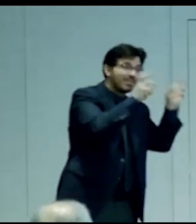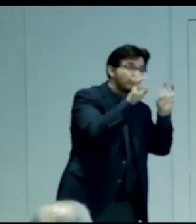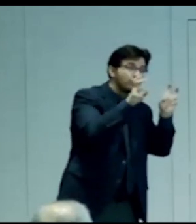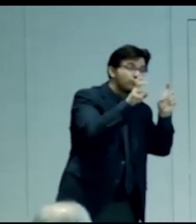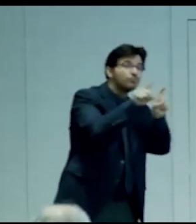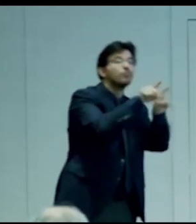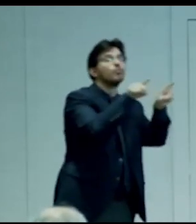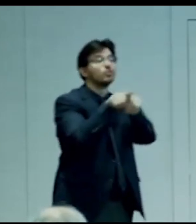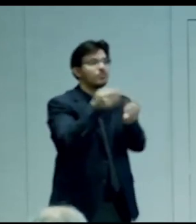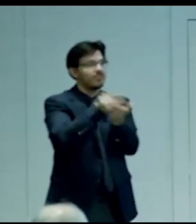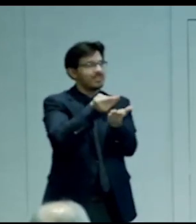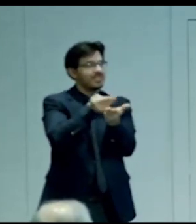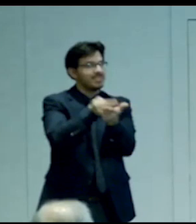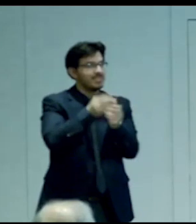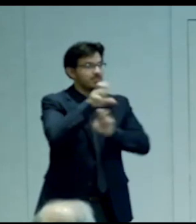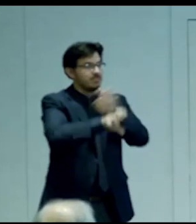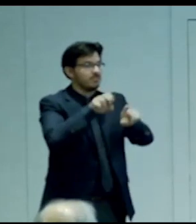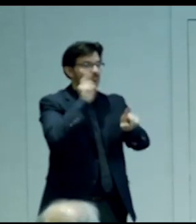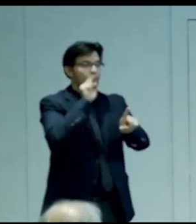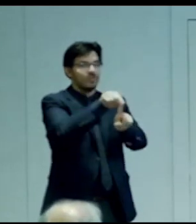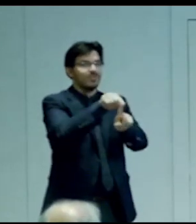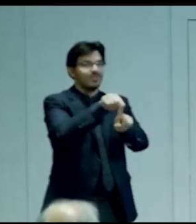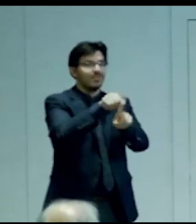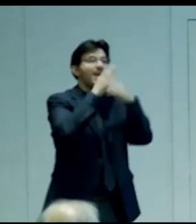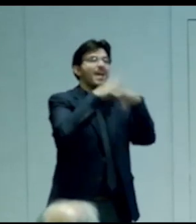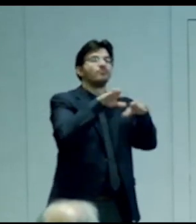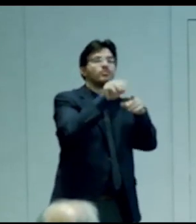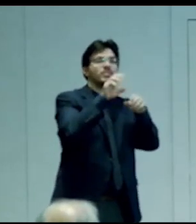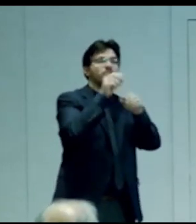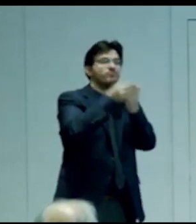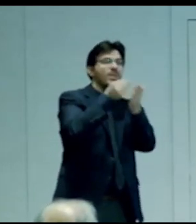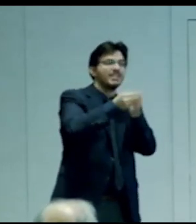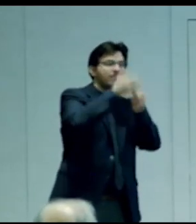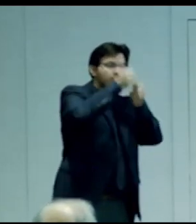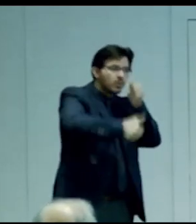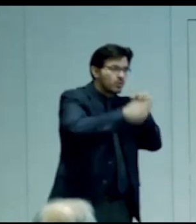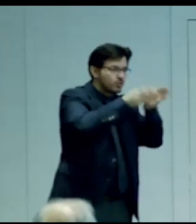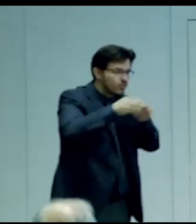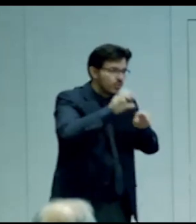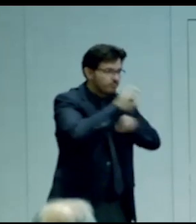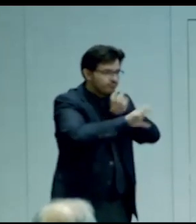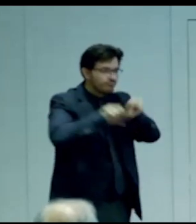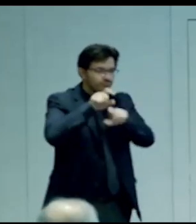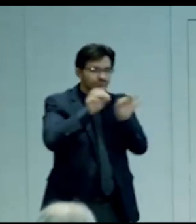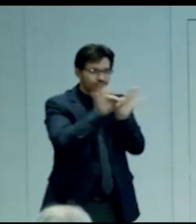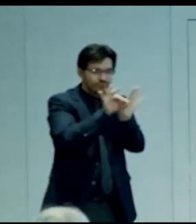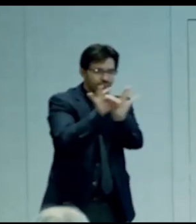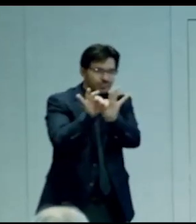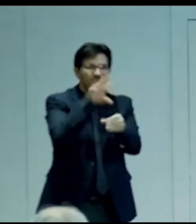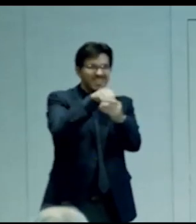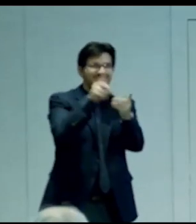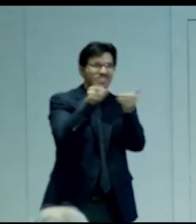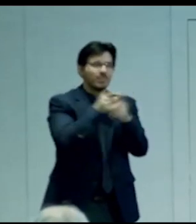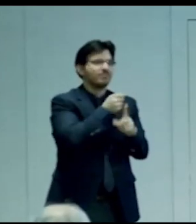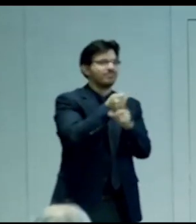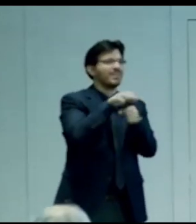the funding, the average funding per student within that district. So those are